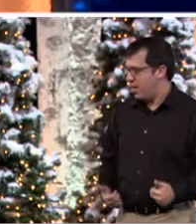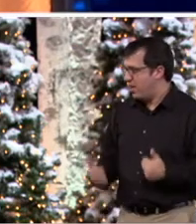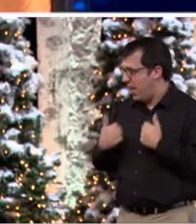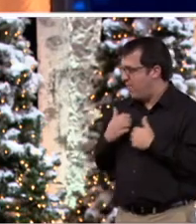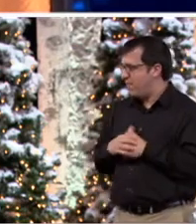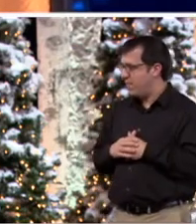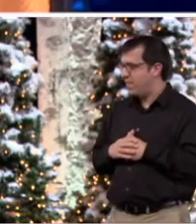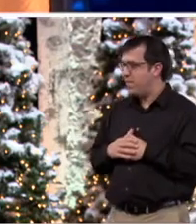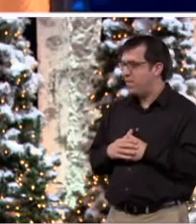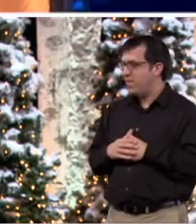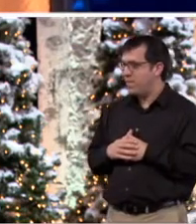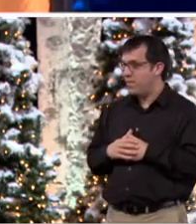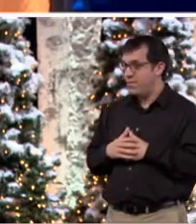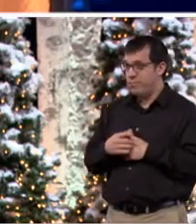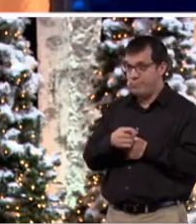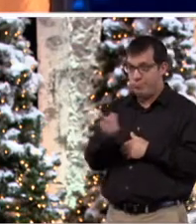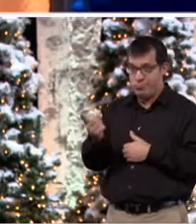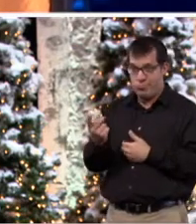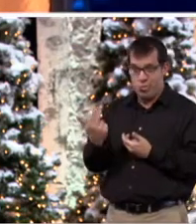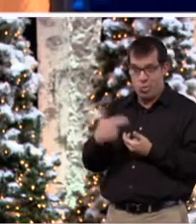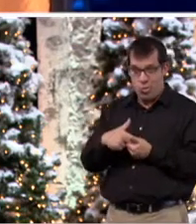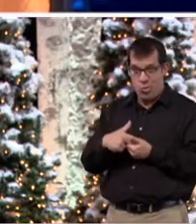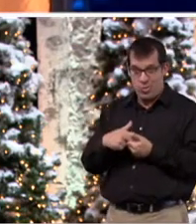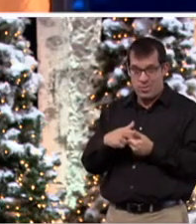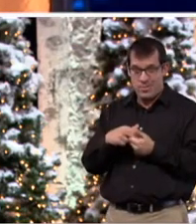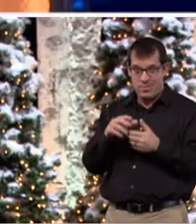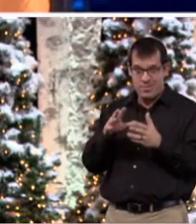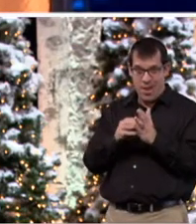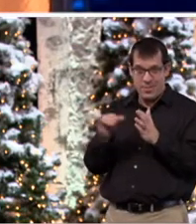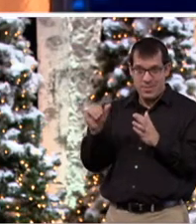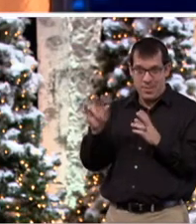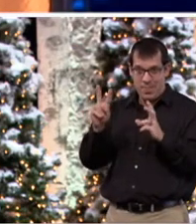I invite you to make it the theme of your life.